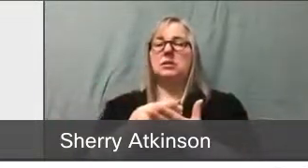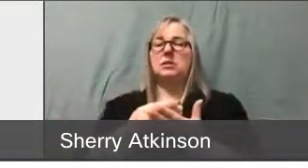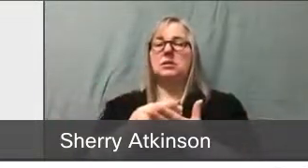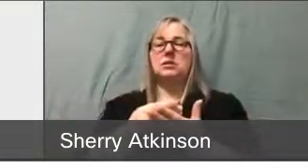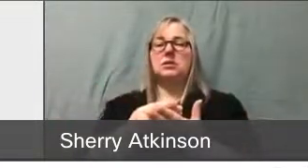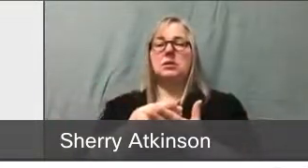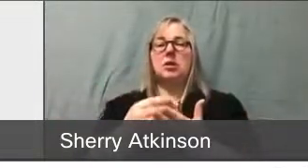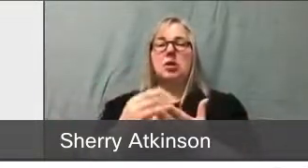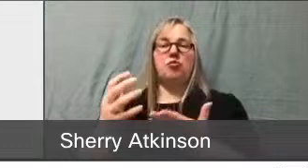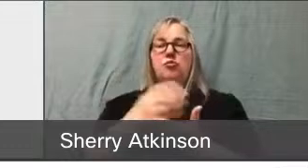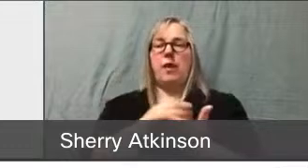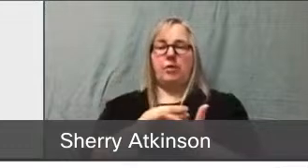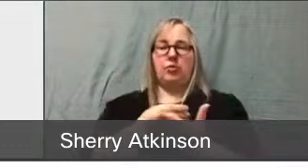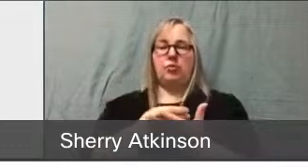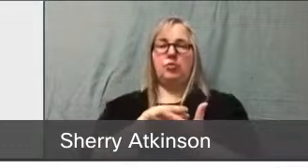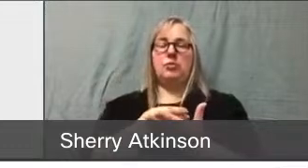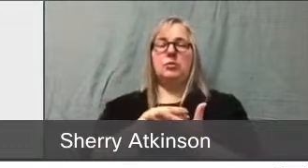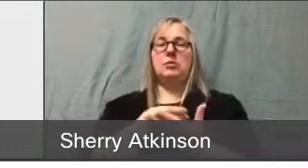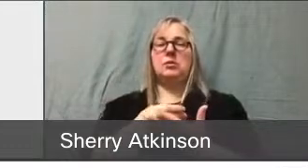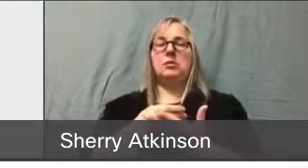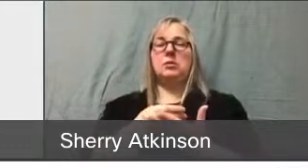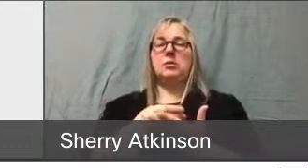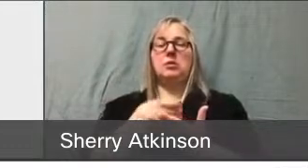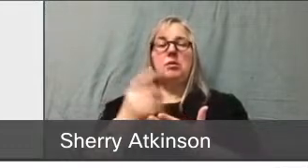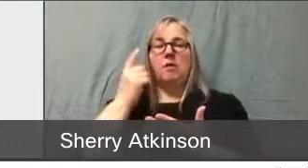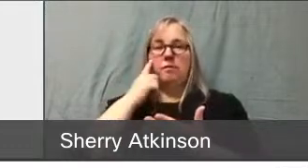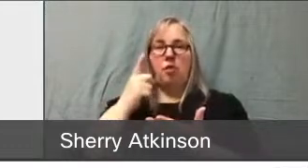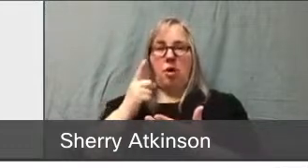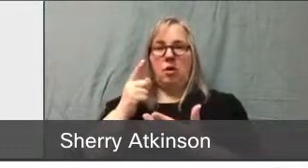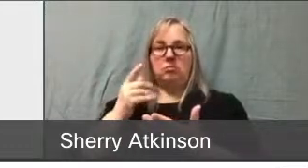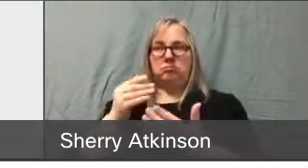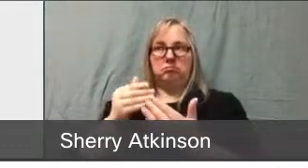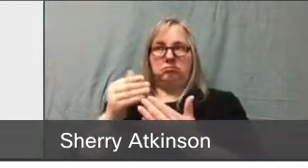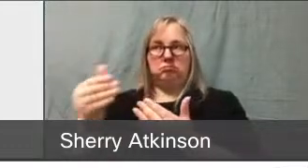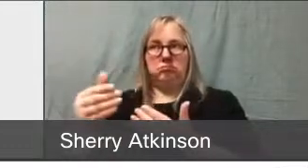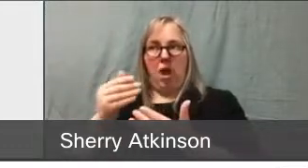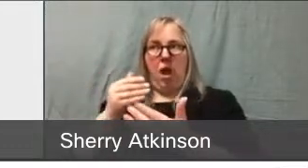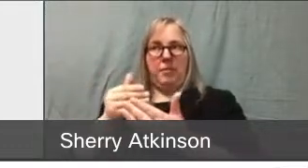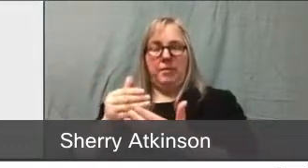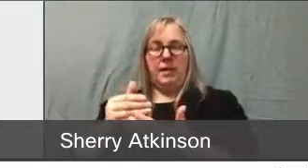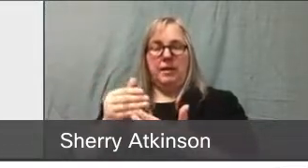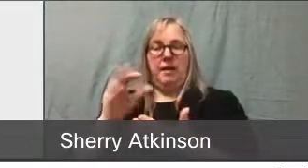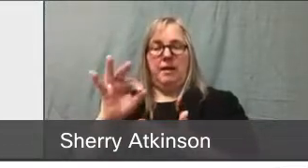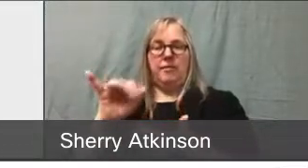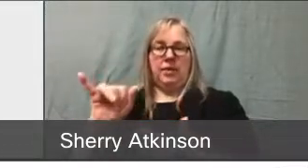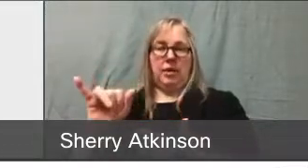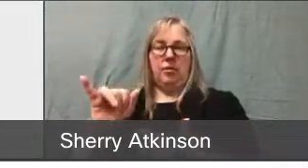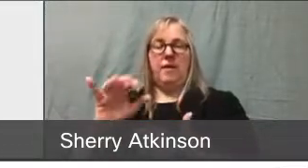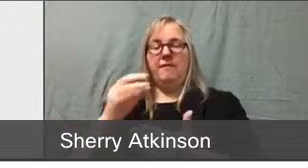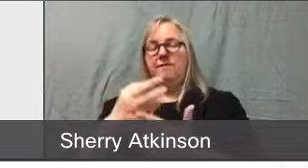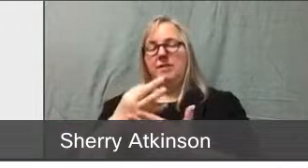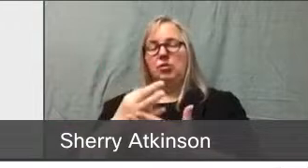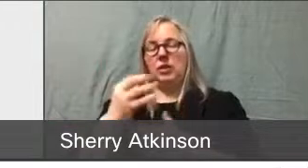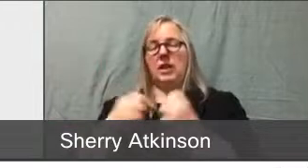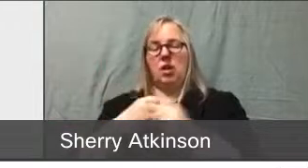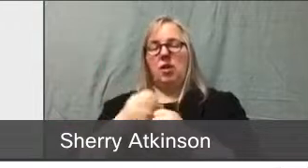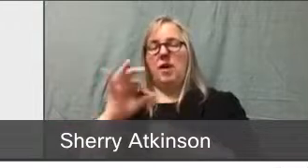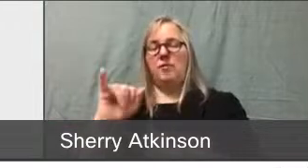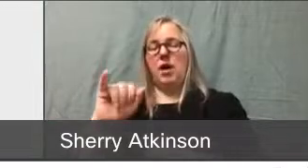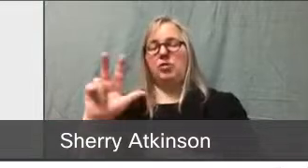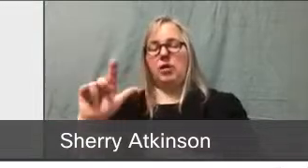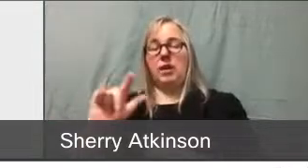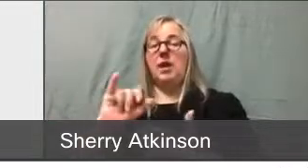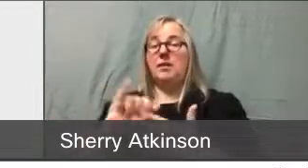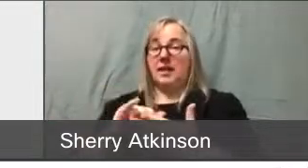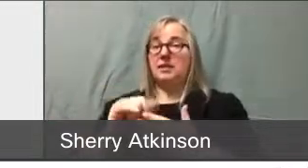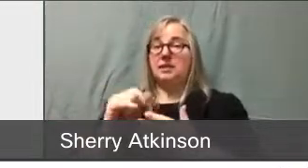of revenues for the upcoming fiscal year, in this case, fiscal 23. So it's revenue projection. That's the number 1